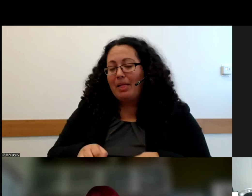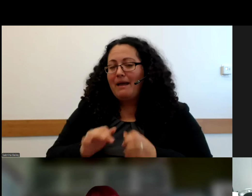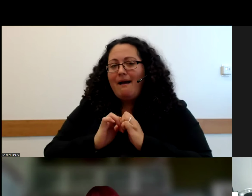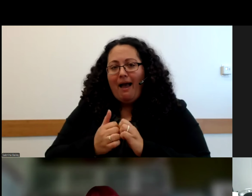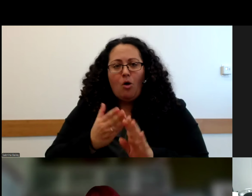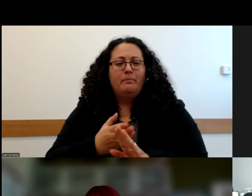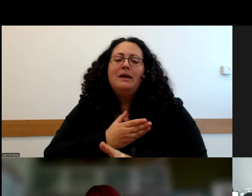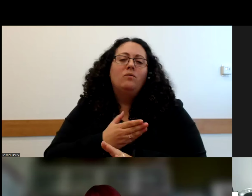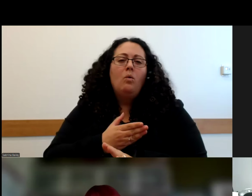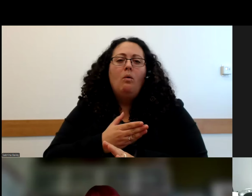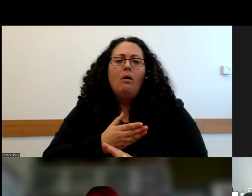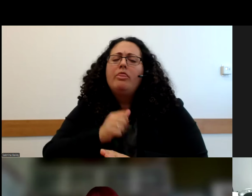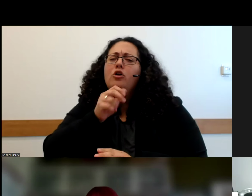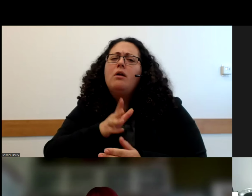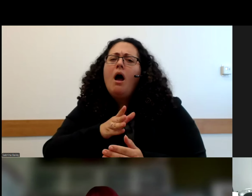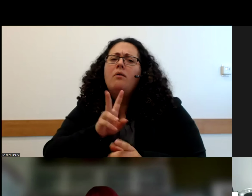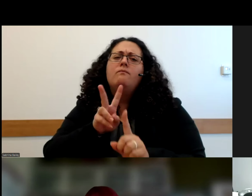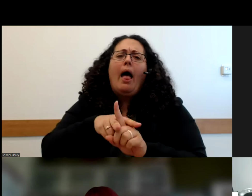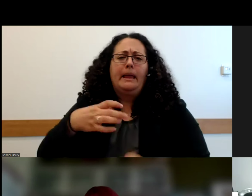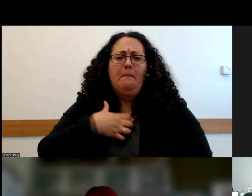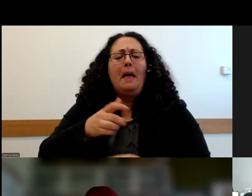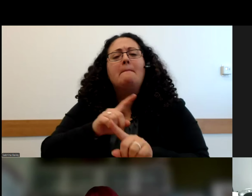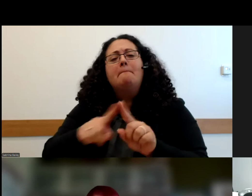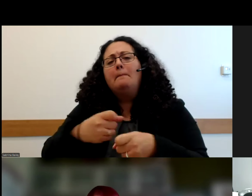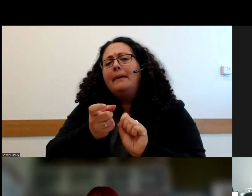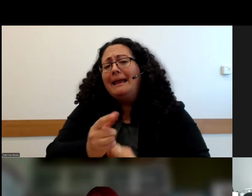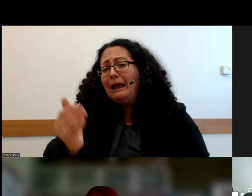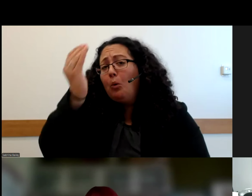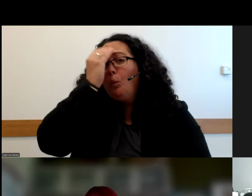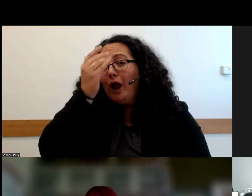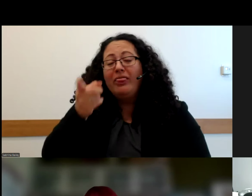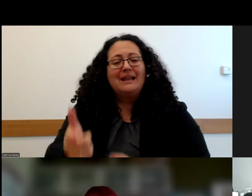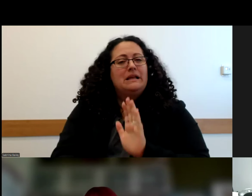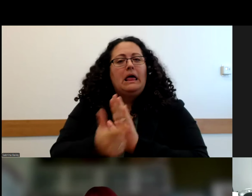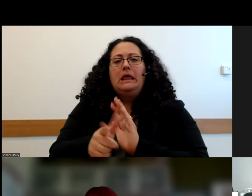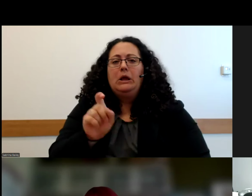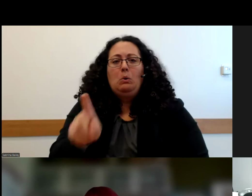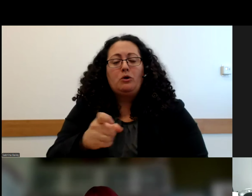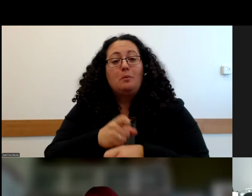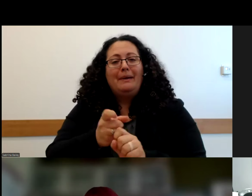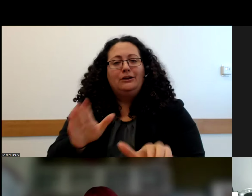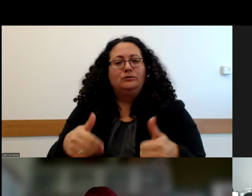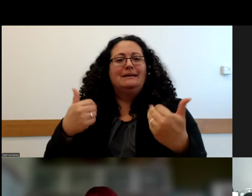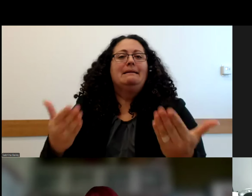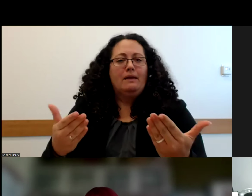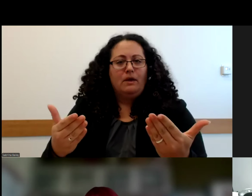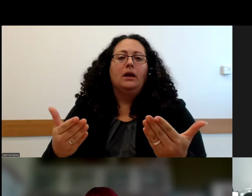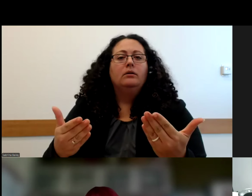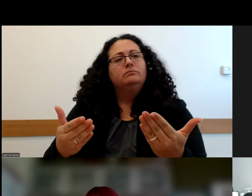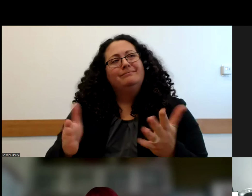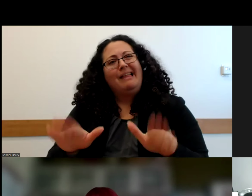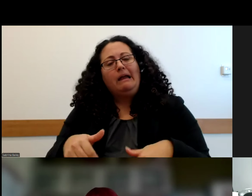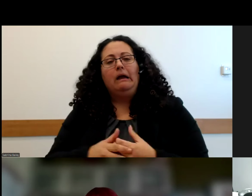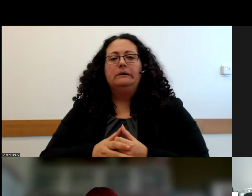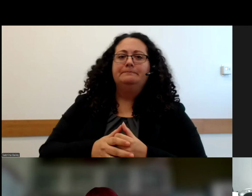before. They're not filing a complaint against them, but they're making them aware of the fact that this is an illegal question, and they're basically giving them a cease and desist kind